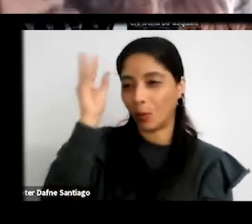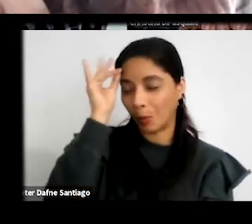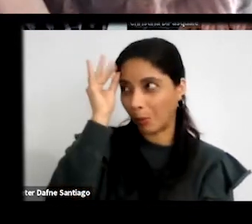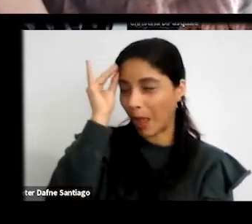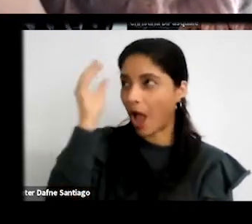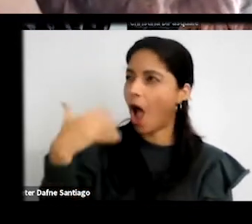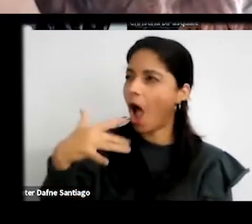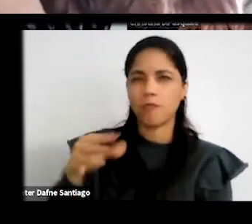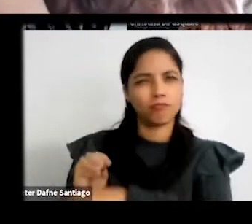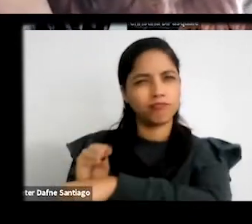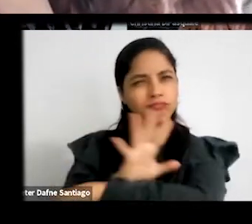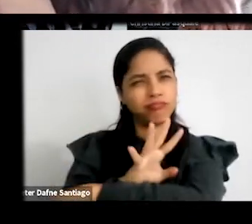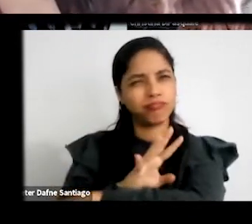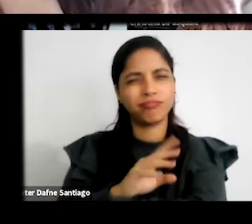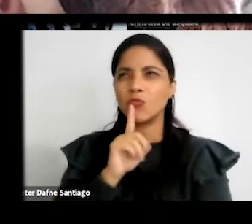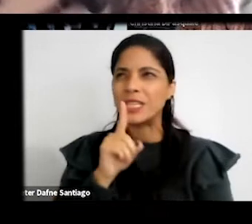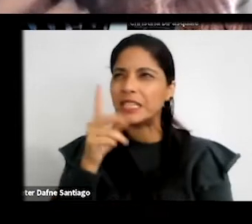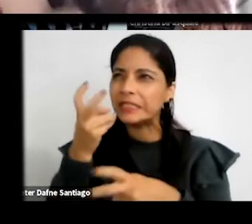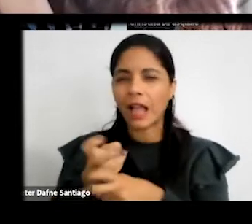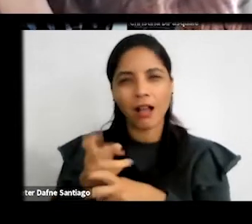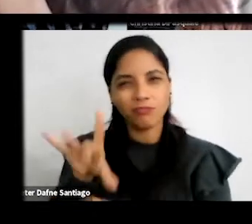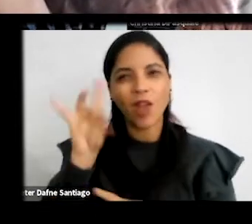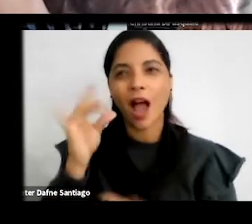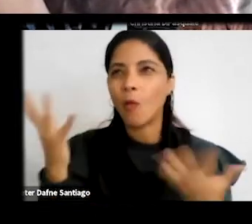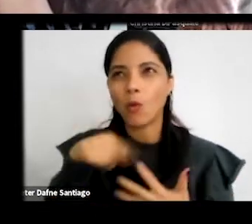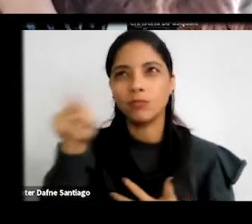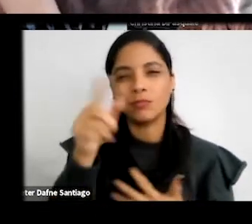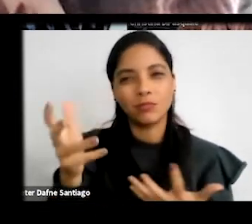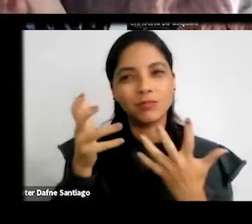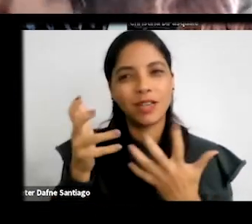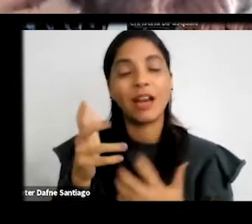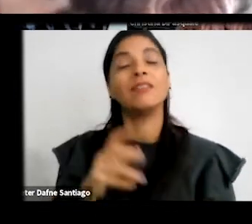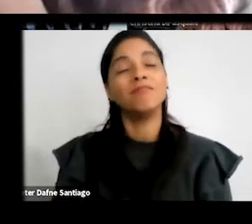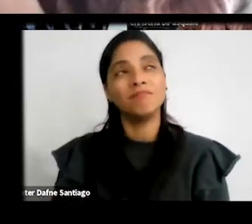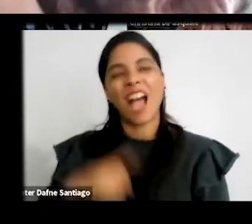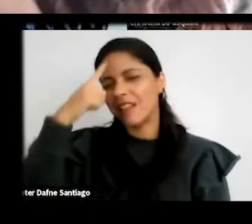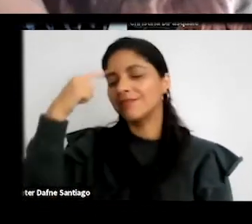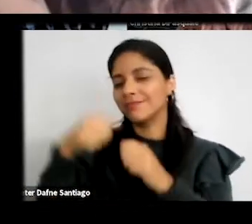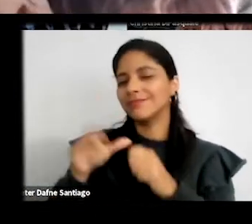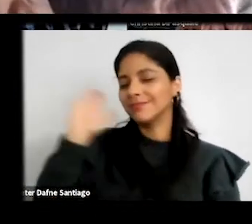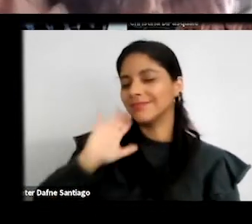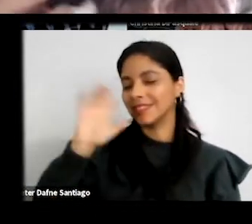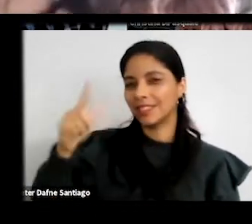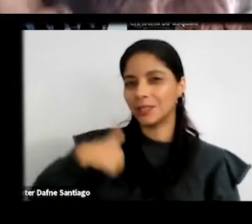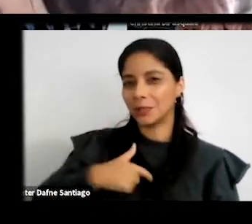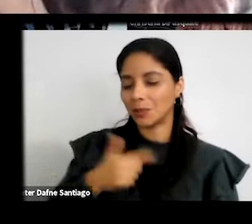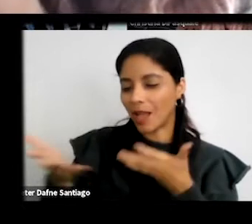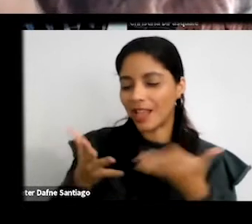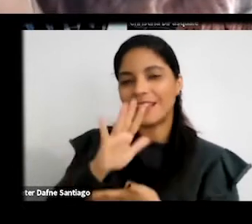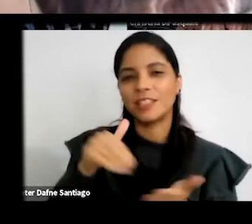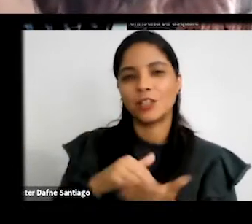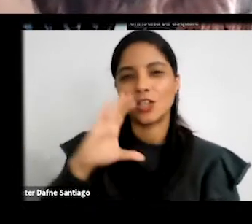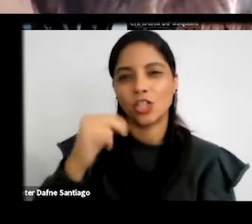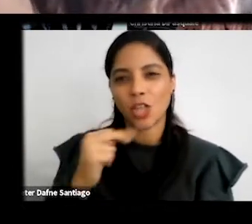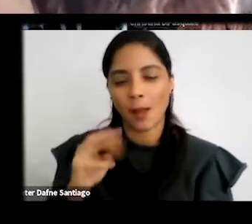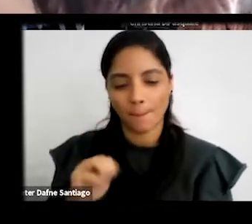what it was that you were looking for. And I definitely remember our conversation about the Schomburg Center, and how I